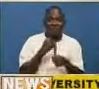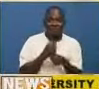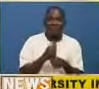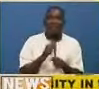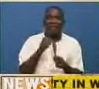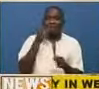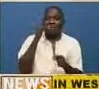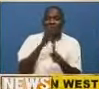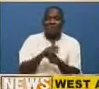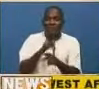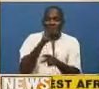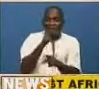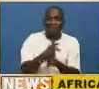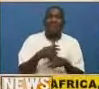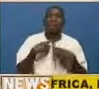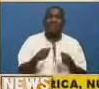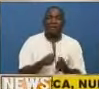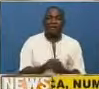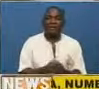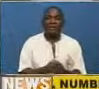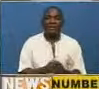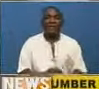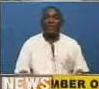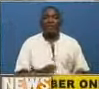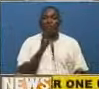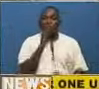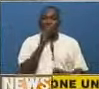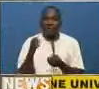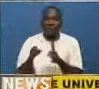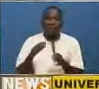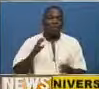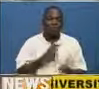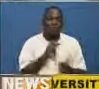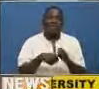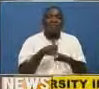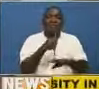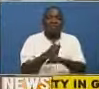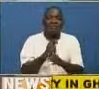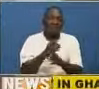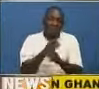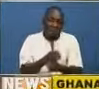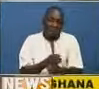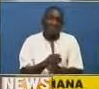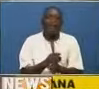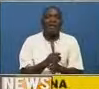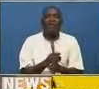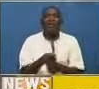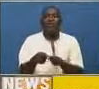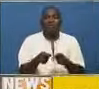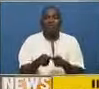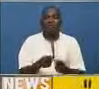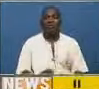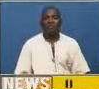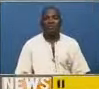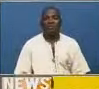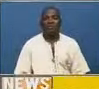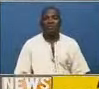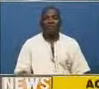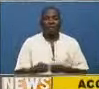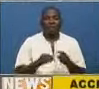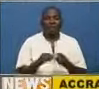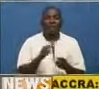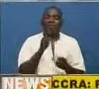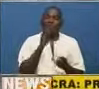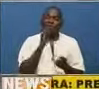and promised to maintain it. A water management committee has also been formed and trained by the Rotary Club to